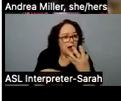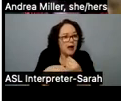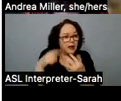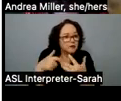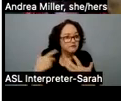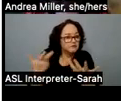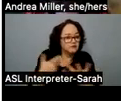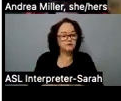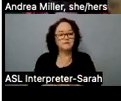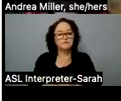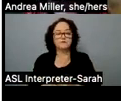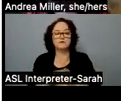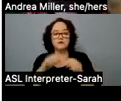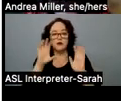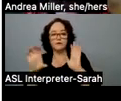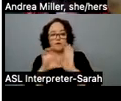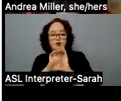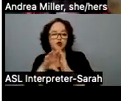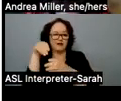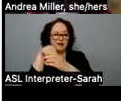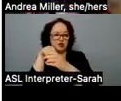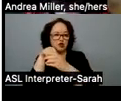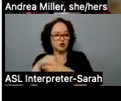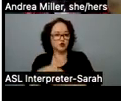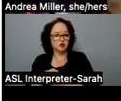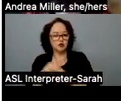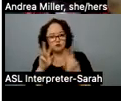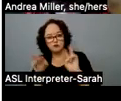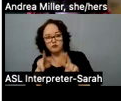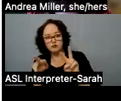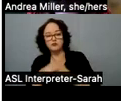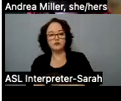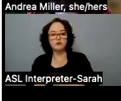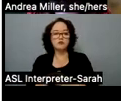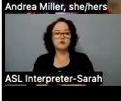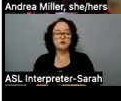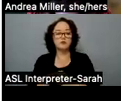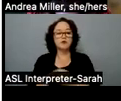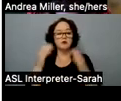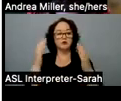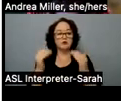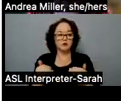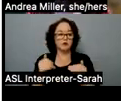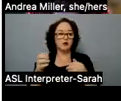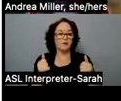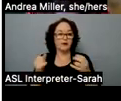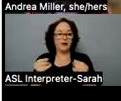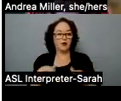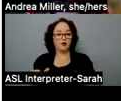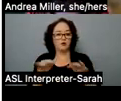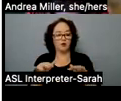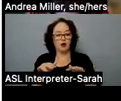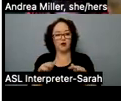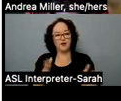the one up at the top is the interior and hazard, along with that playground there. And then the washers and dryers, just a